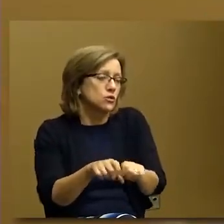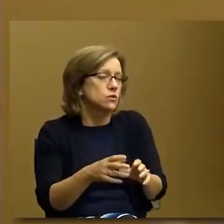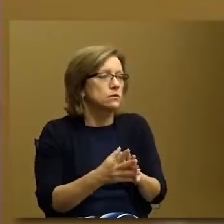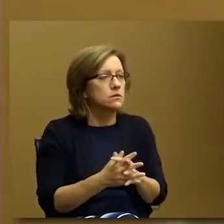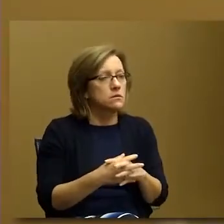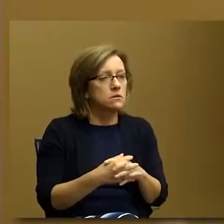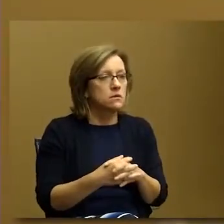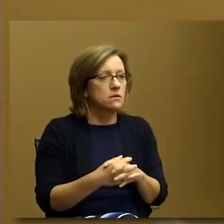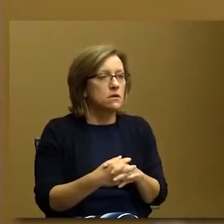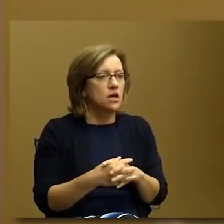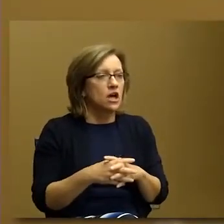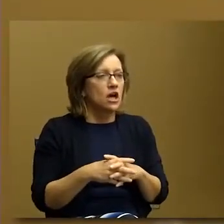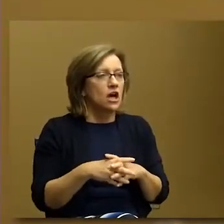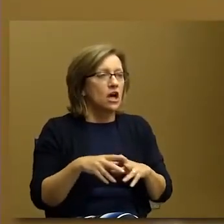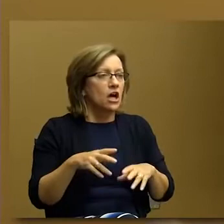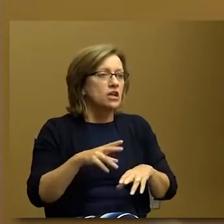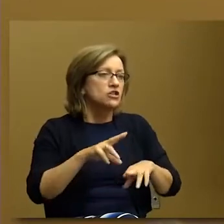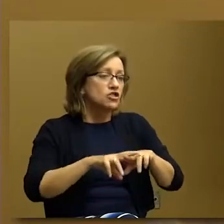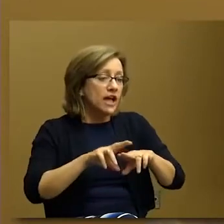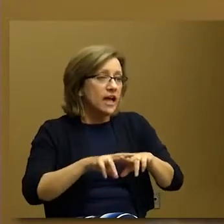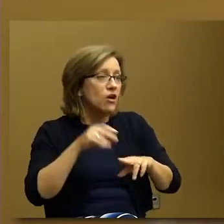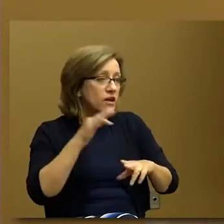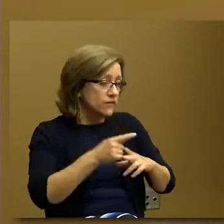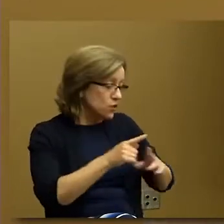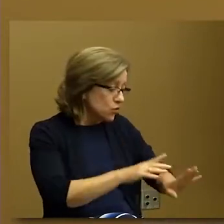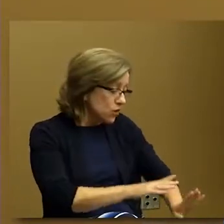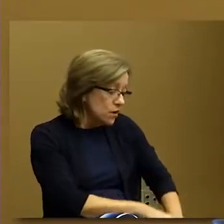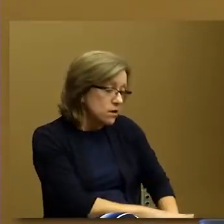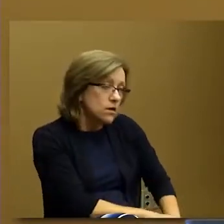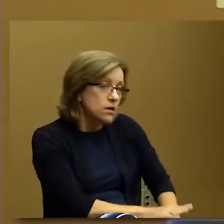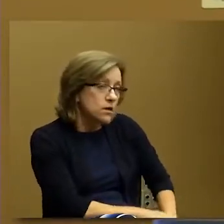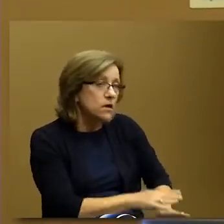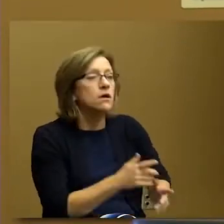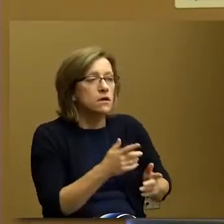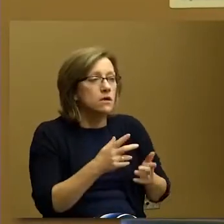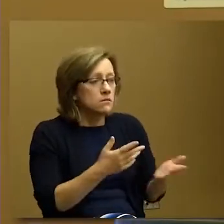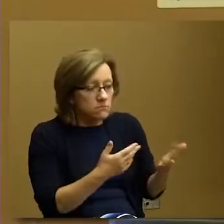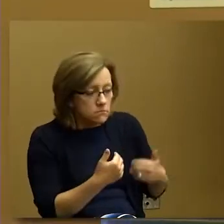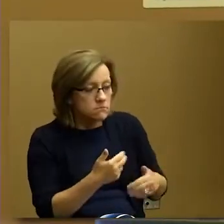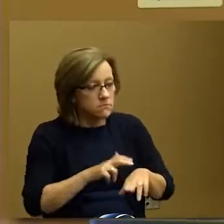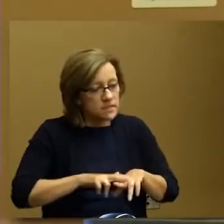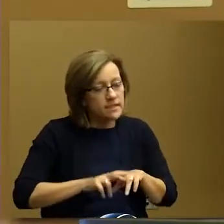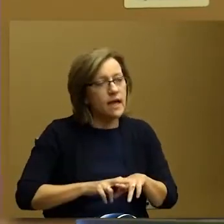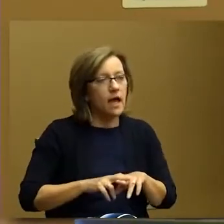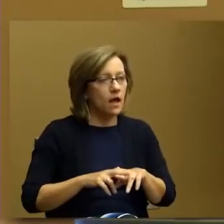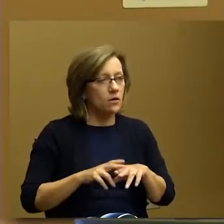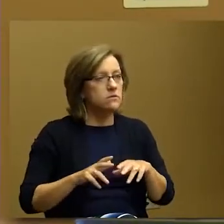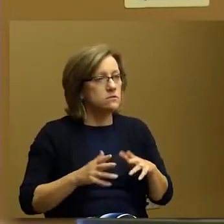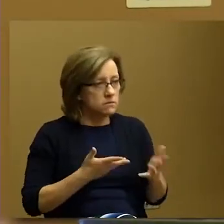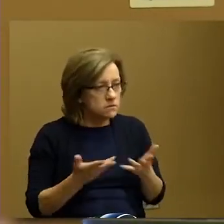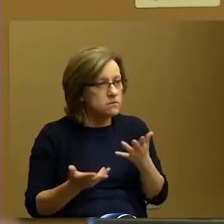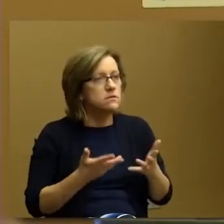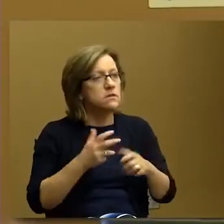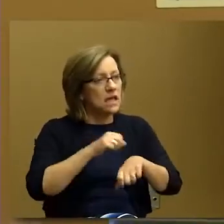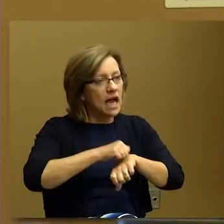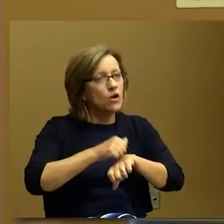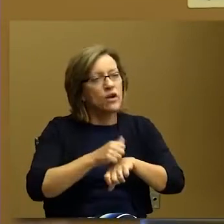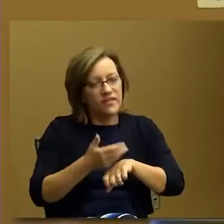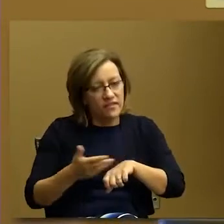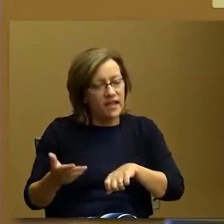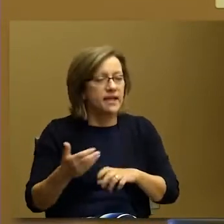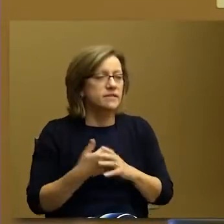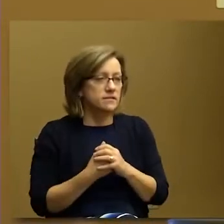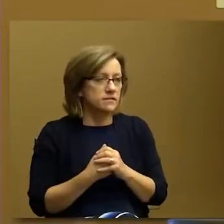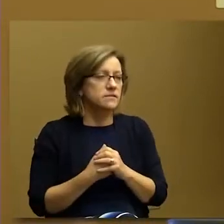Patting a chair means sit down. Those kind where you're really starting to get into those concrete